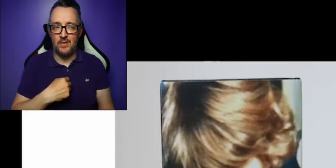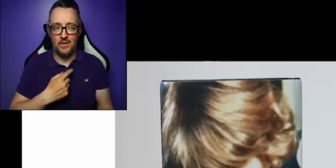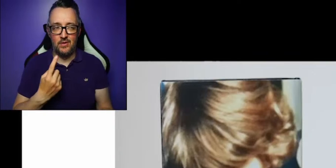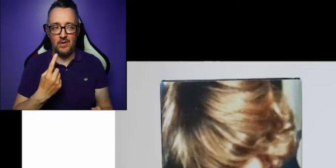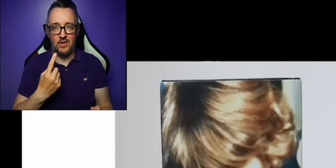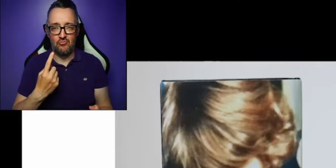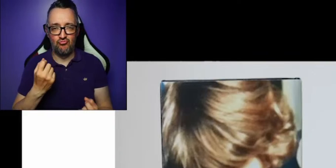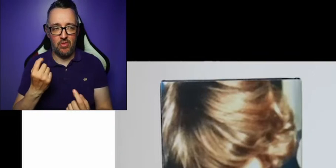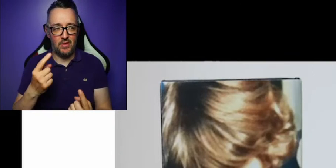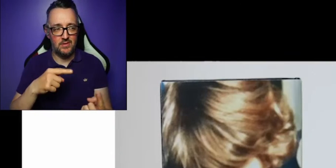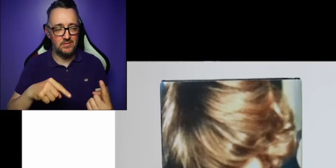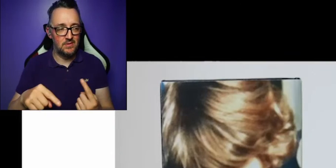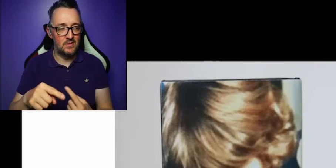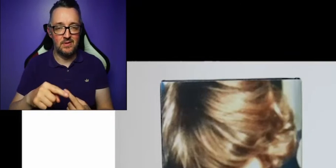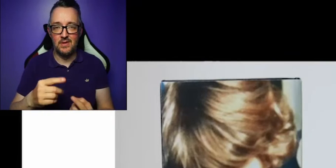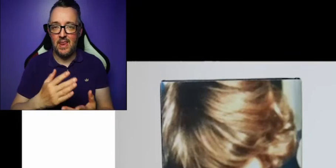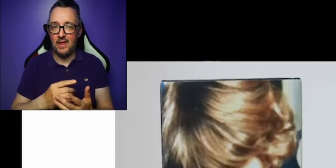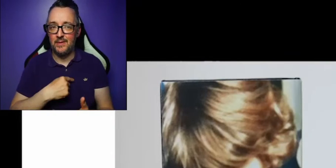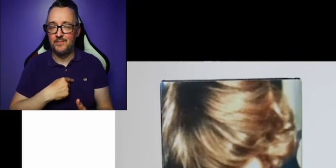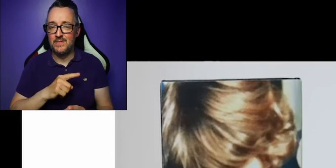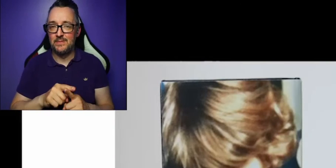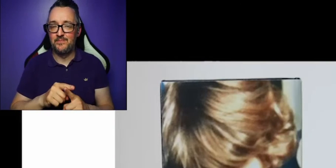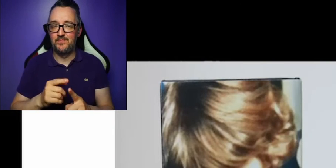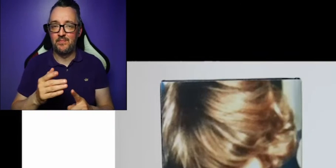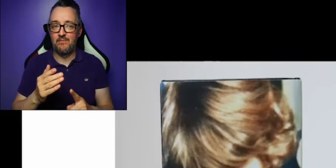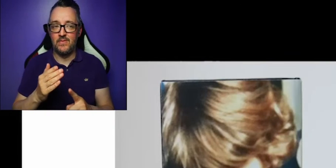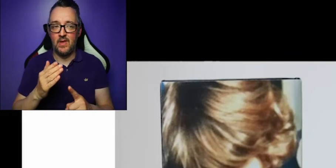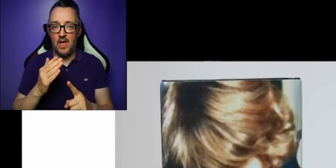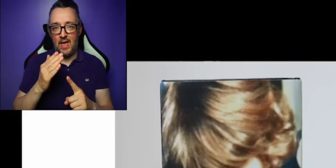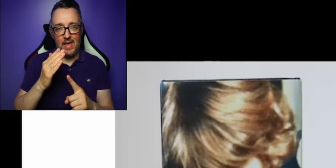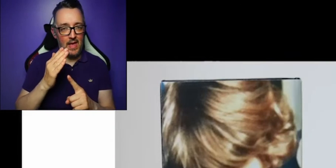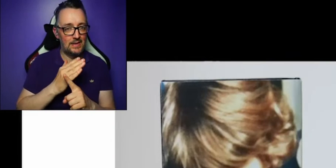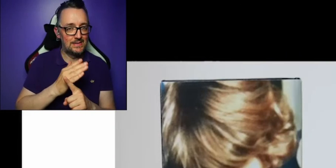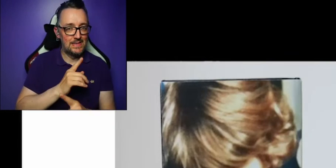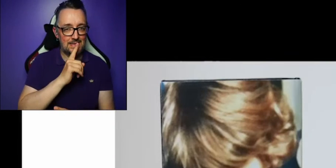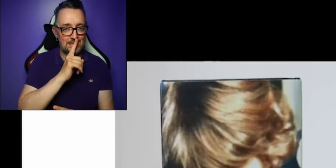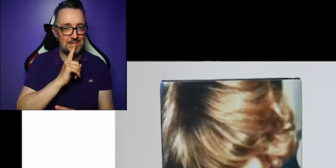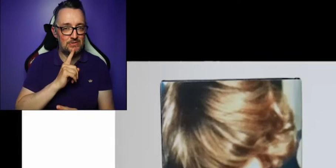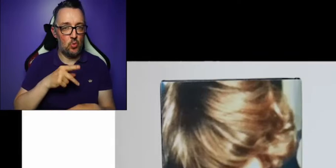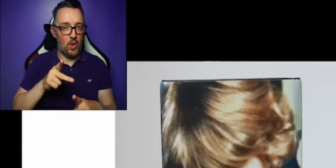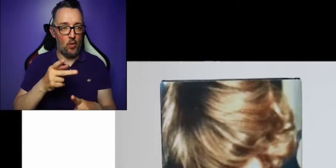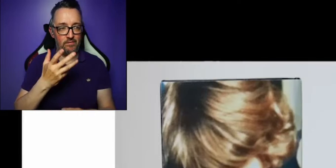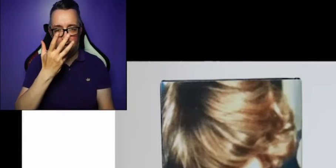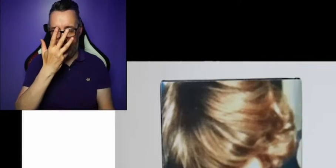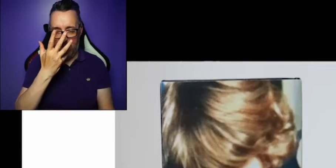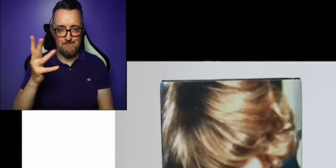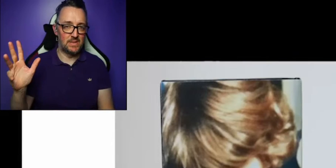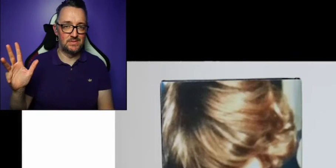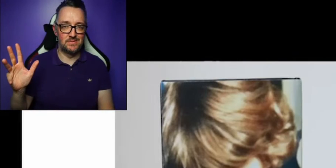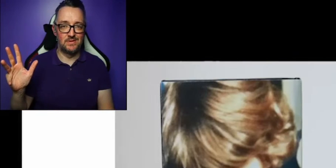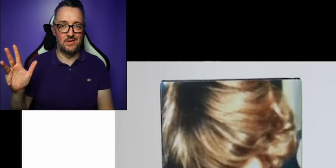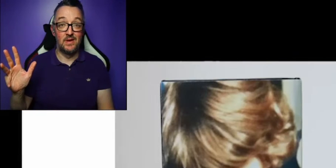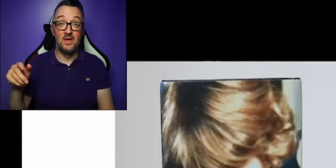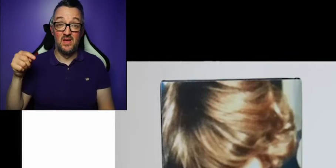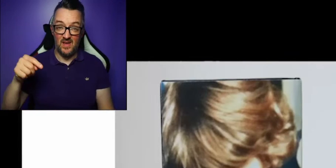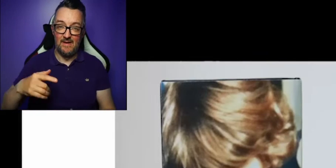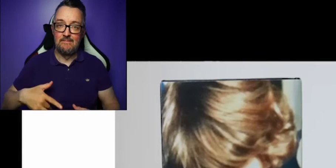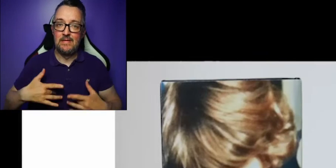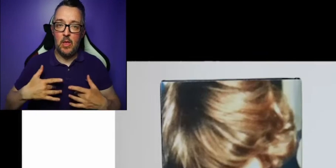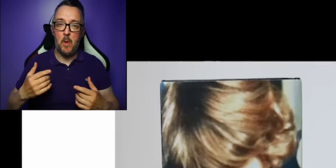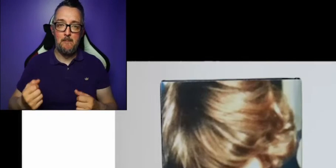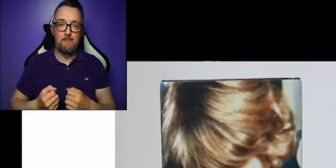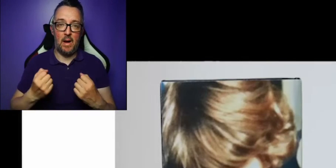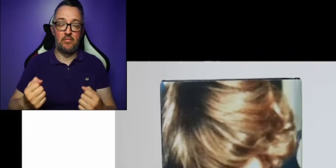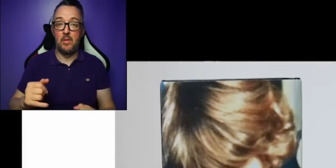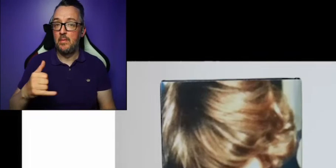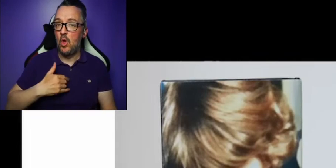and I sort of think that it is almost like a covert form of signaling and unmasking. And it makes me feel very powerful. And if I'm